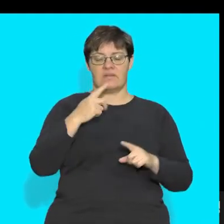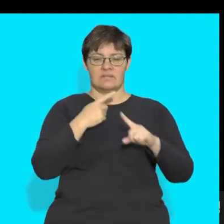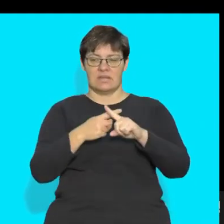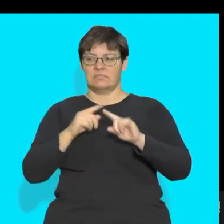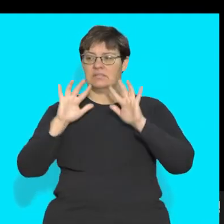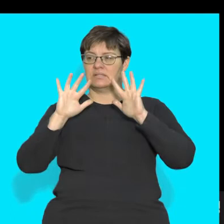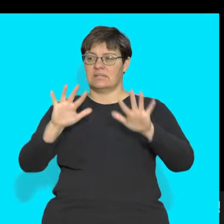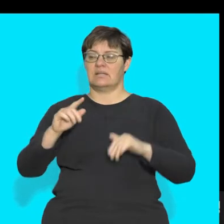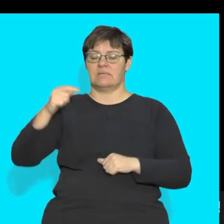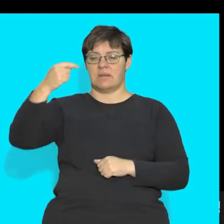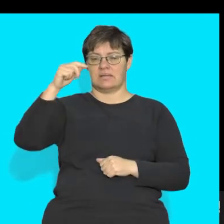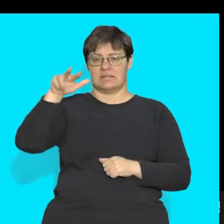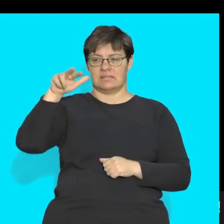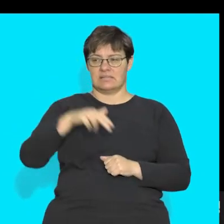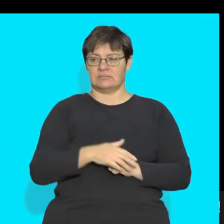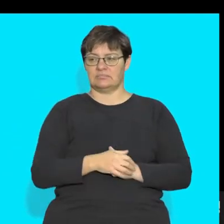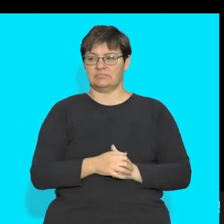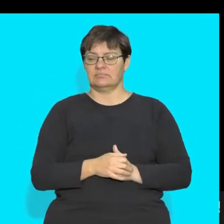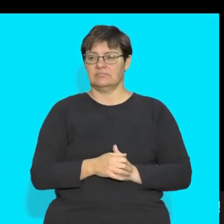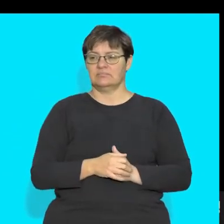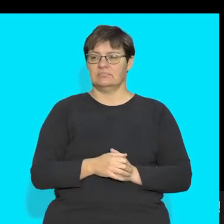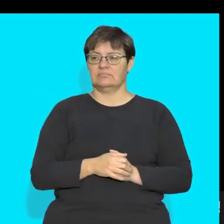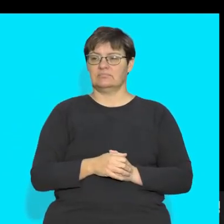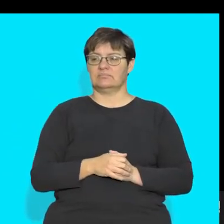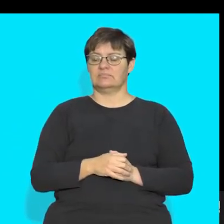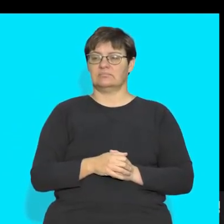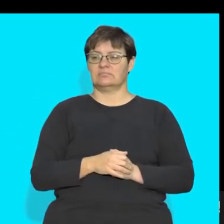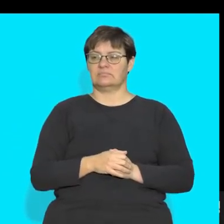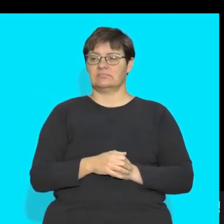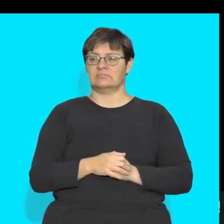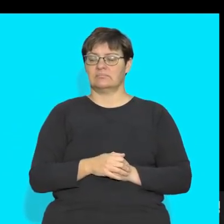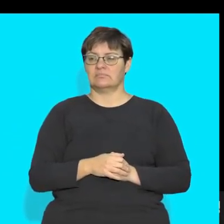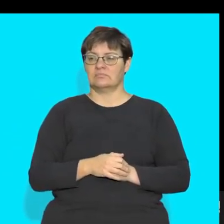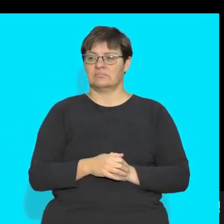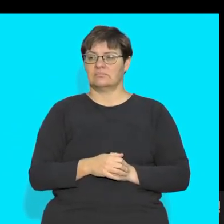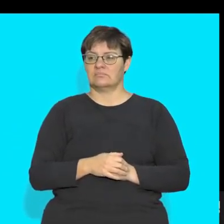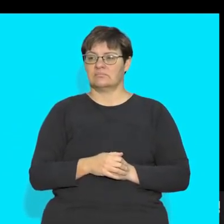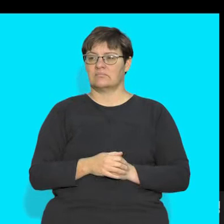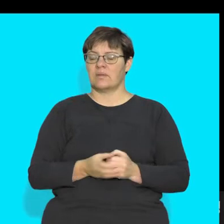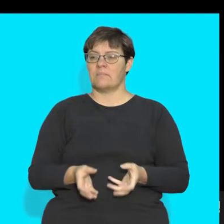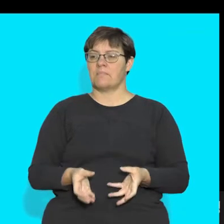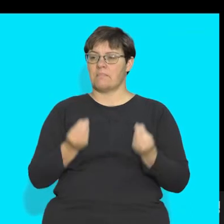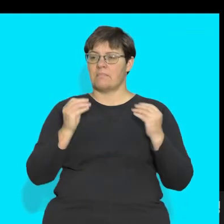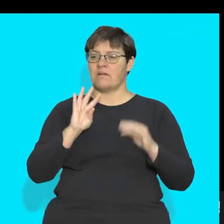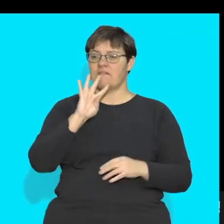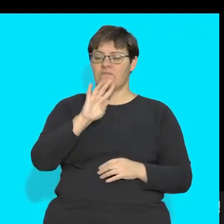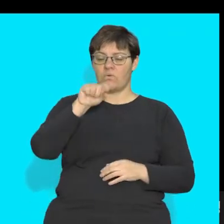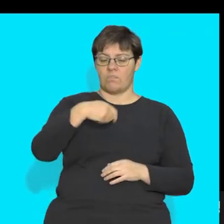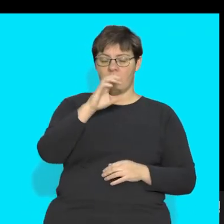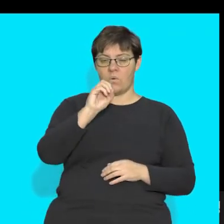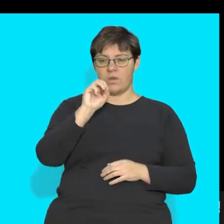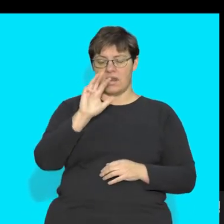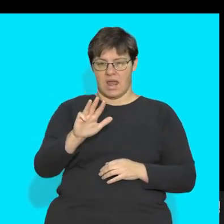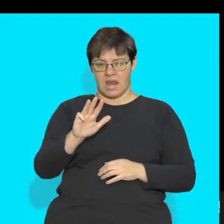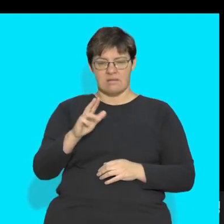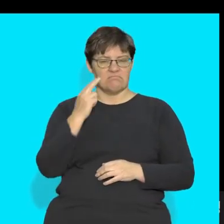1.635, yep, times 10 to the minus 18, and I get exactly 4,09, which